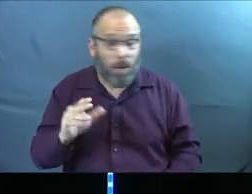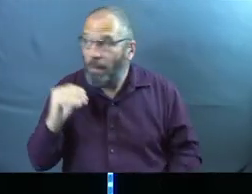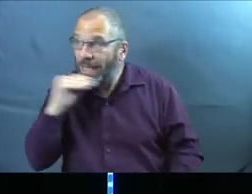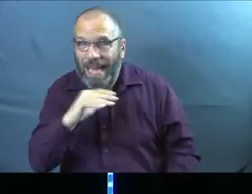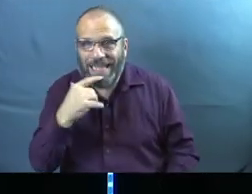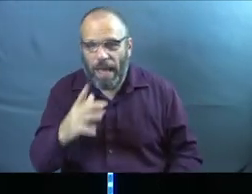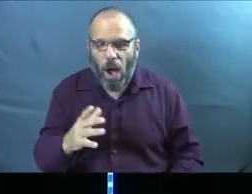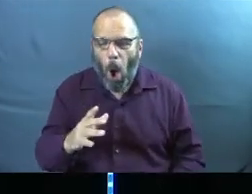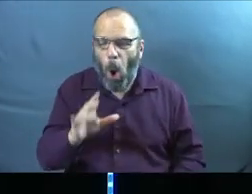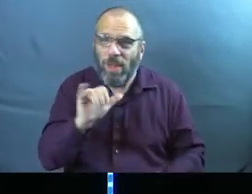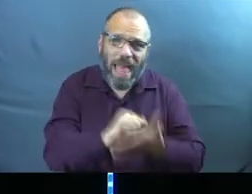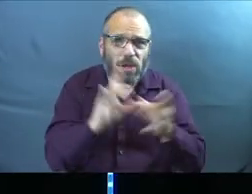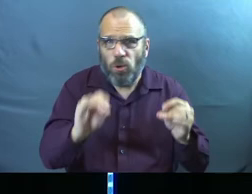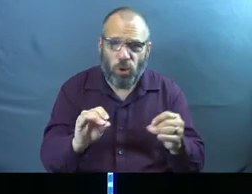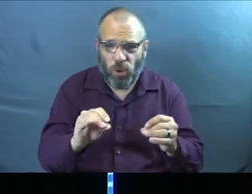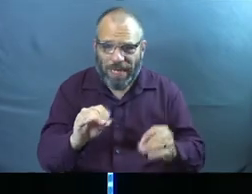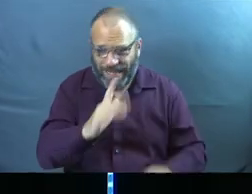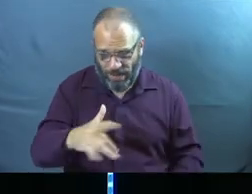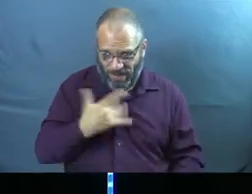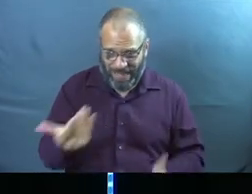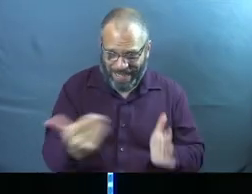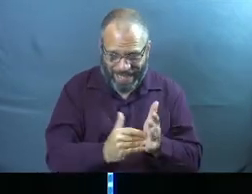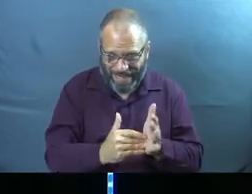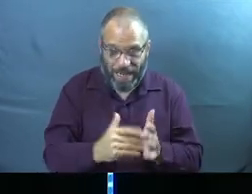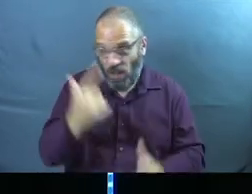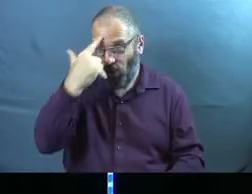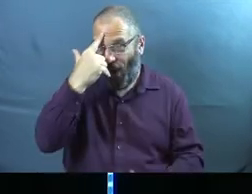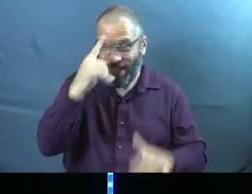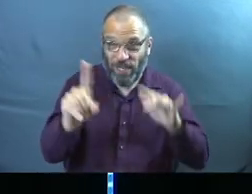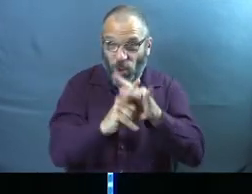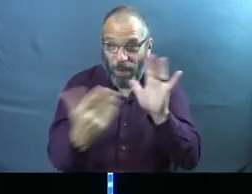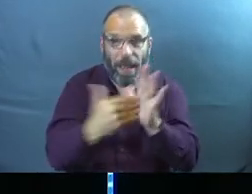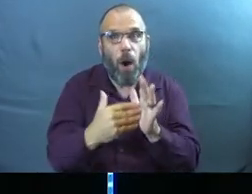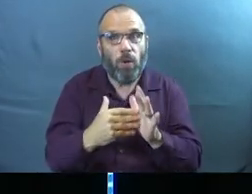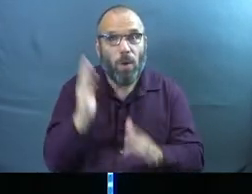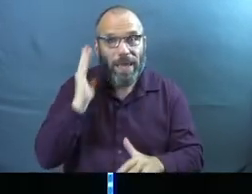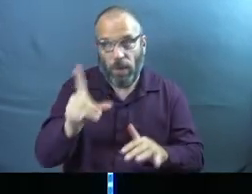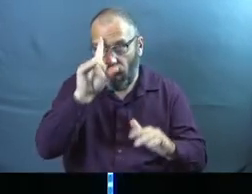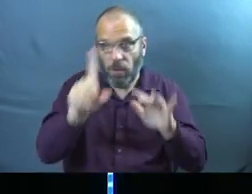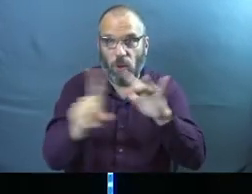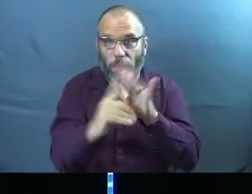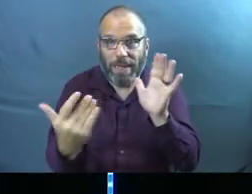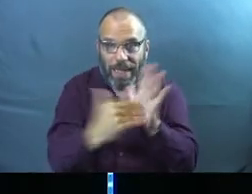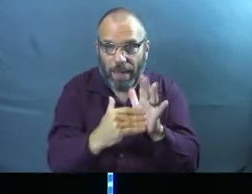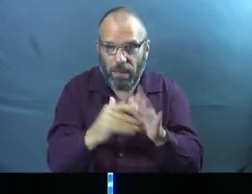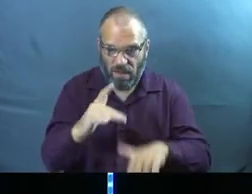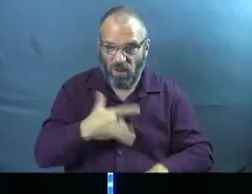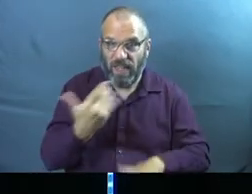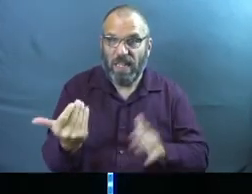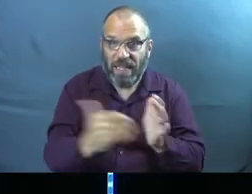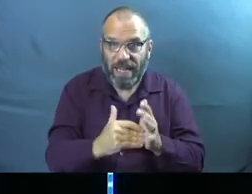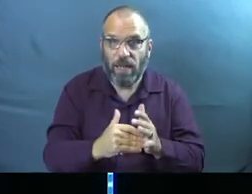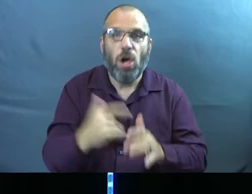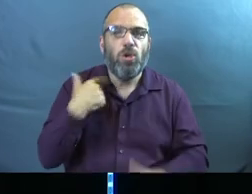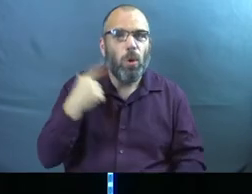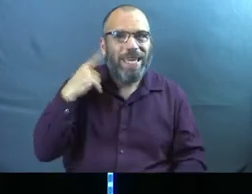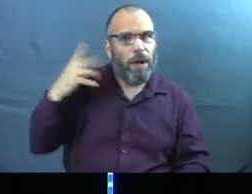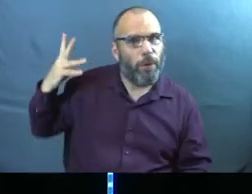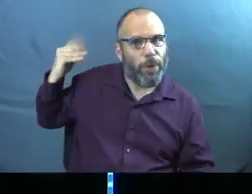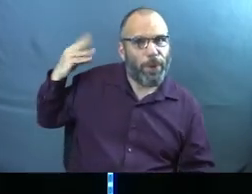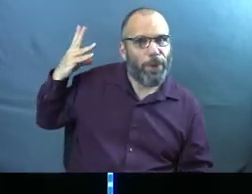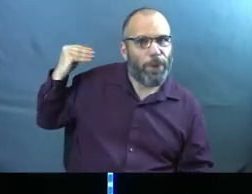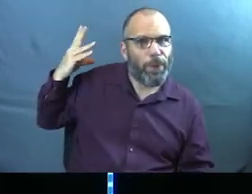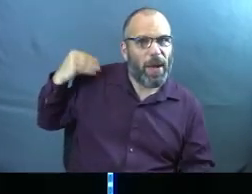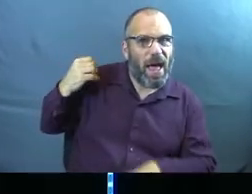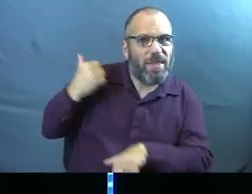to you. I'm not going to say that you do that and you'll never have the feelings again and the thoughts will never come in again. They will. They will come in again. You're going to hear the voice of the